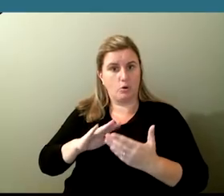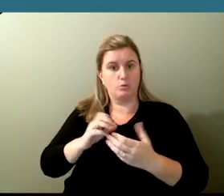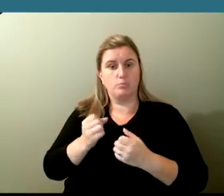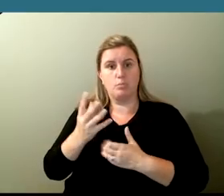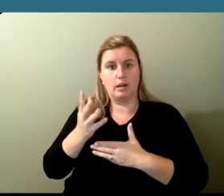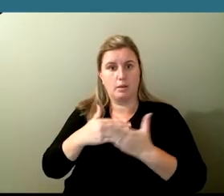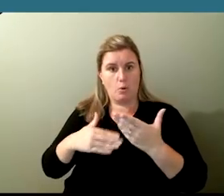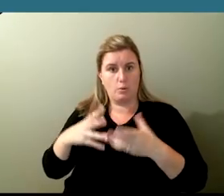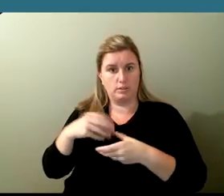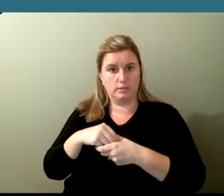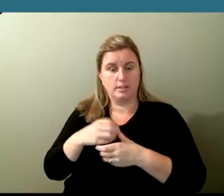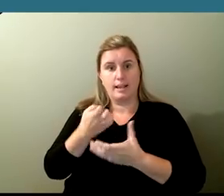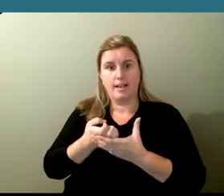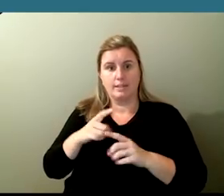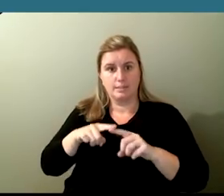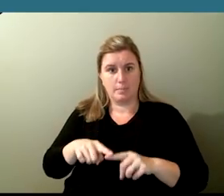multi-component, evidence-based,